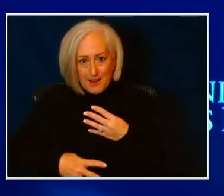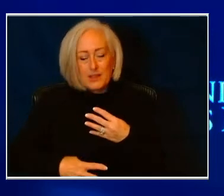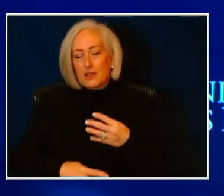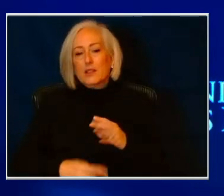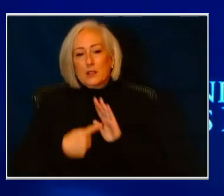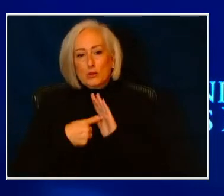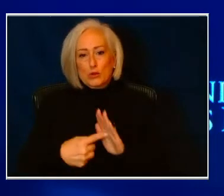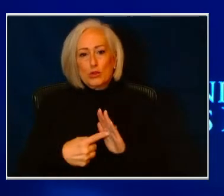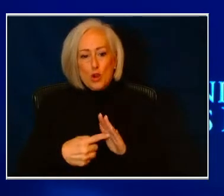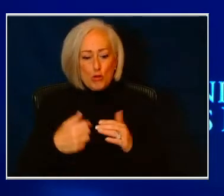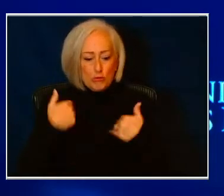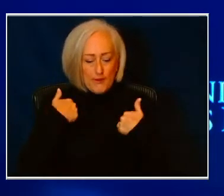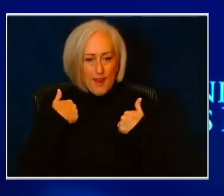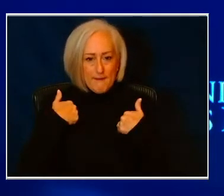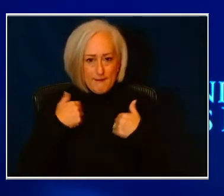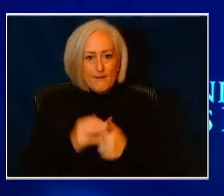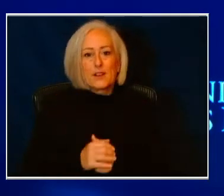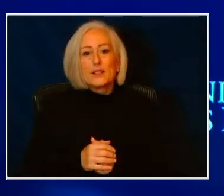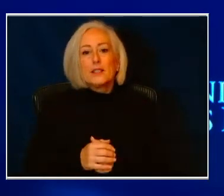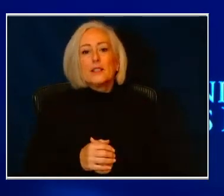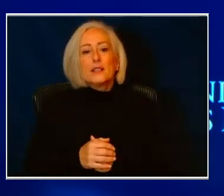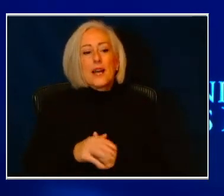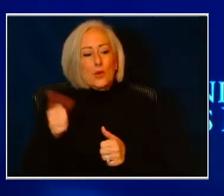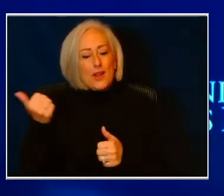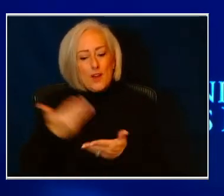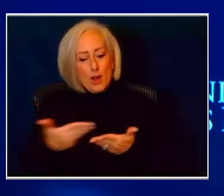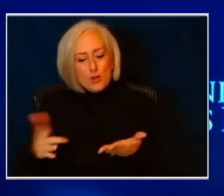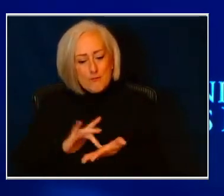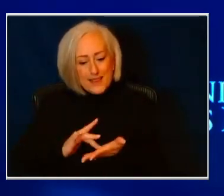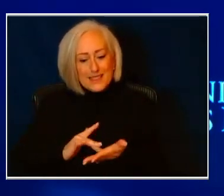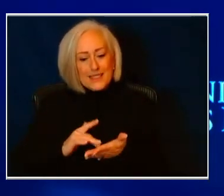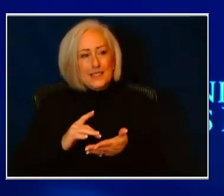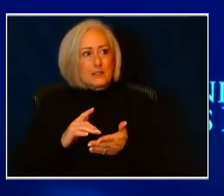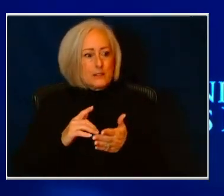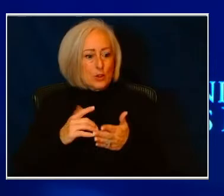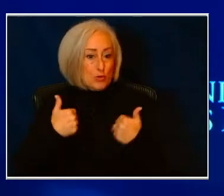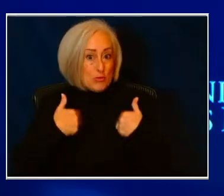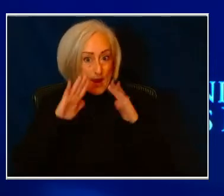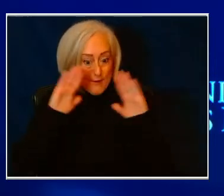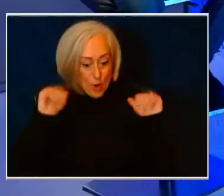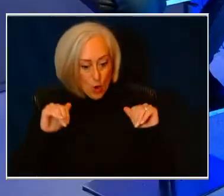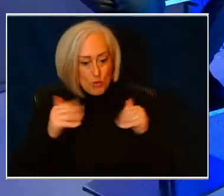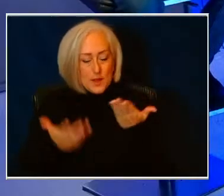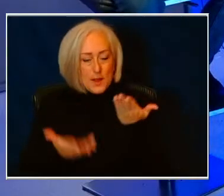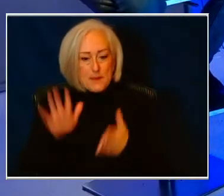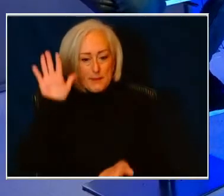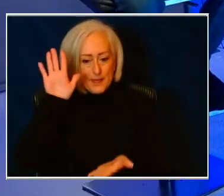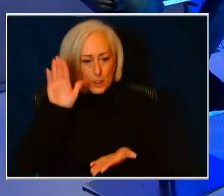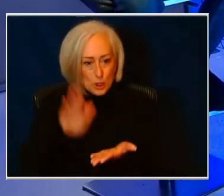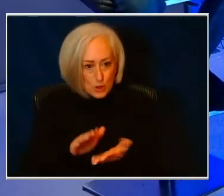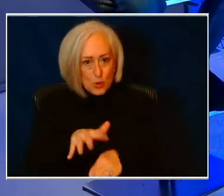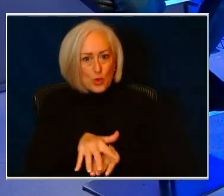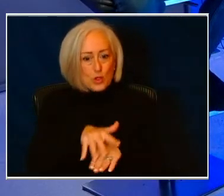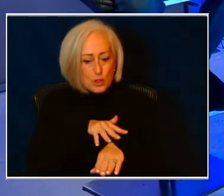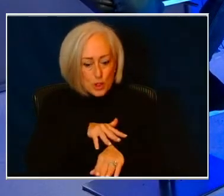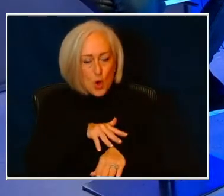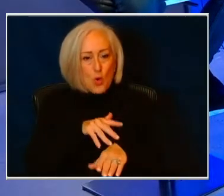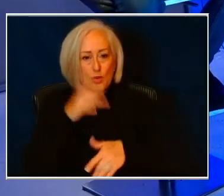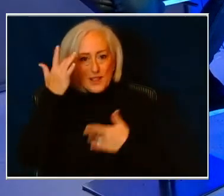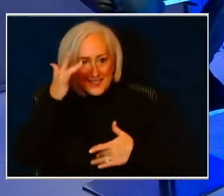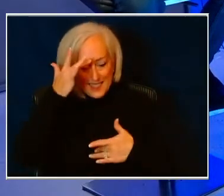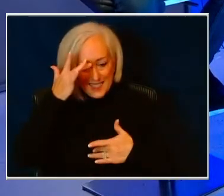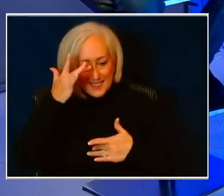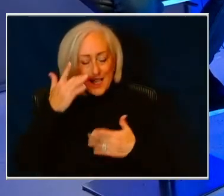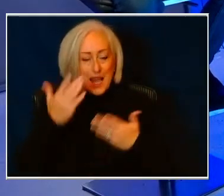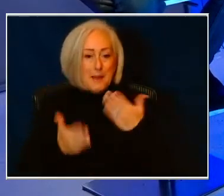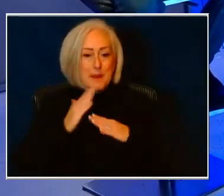that are giving us a lot of hope that we can slow the disease and potentially prevent it someday. All right, get back to work, but you're coming back too. All right. All